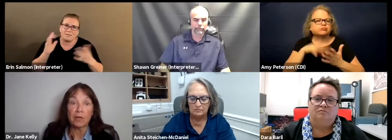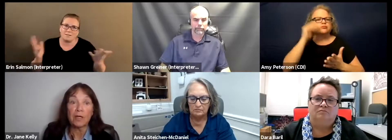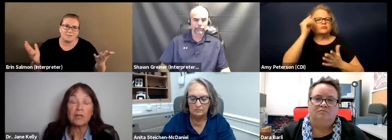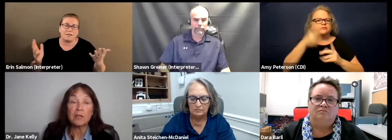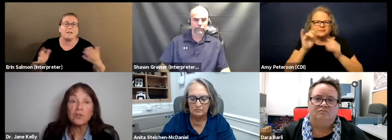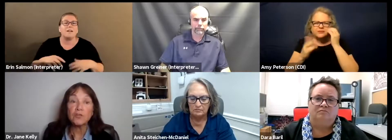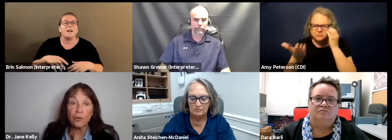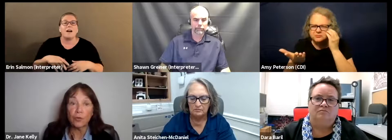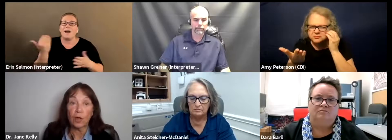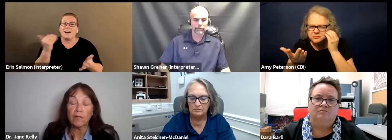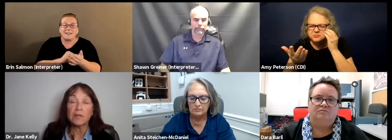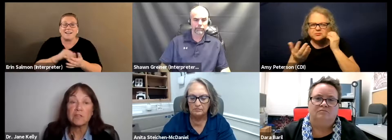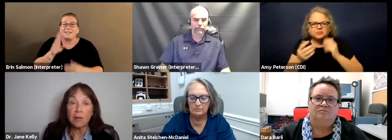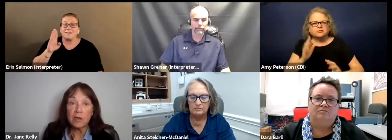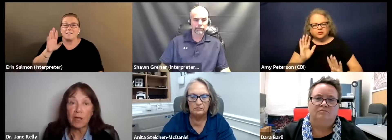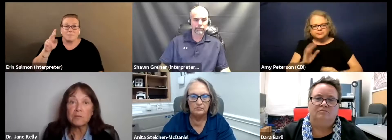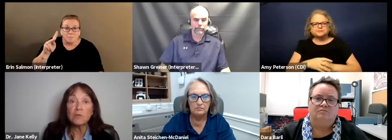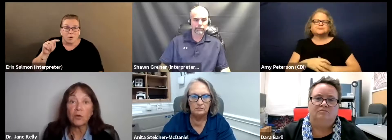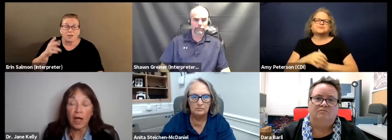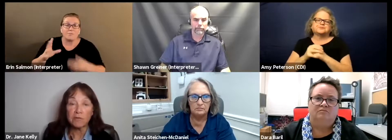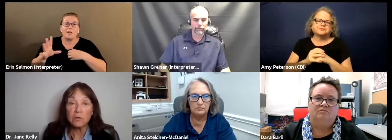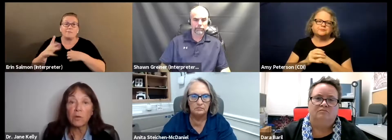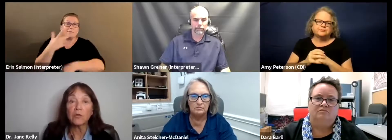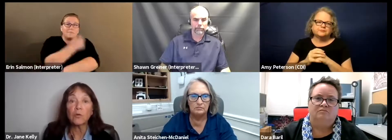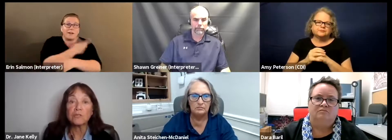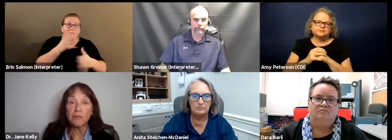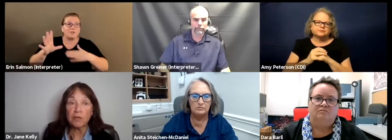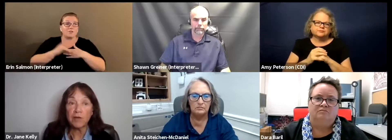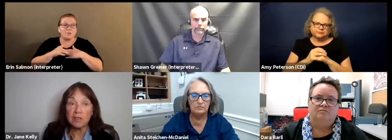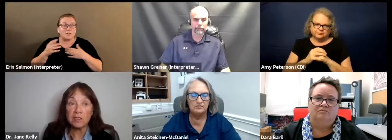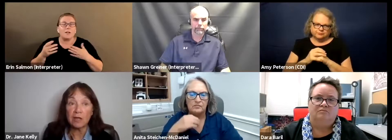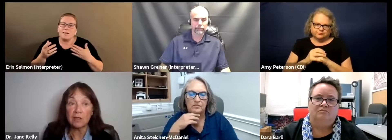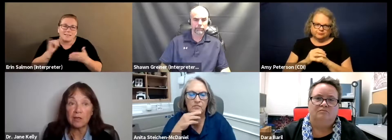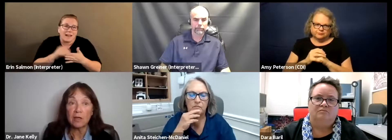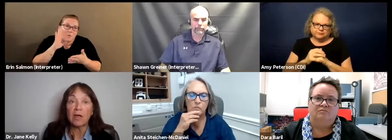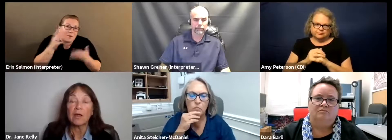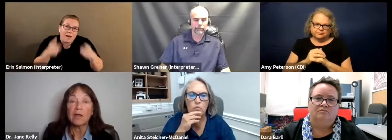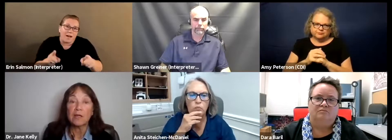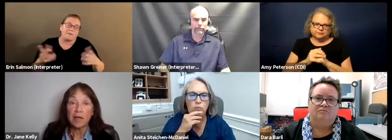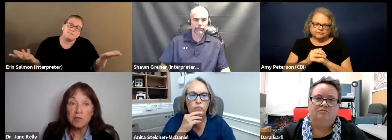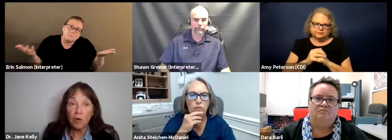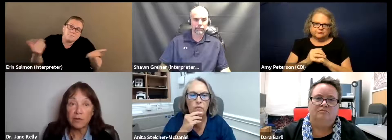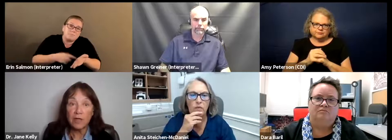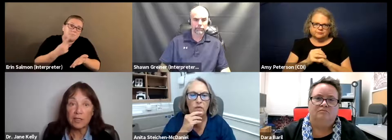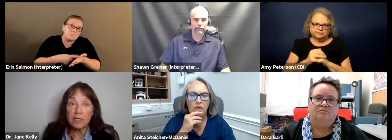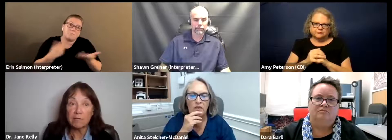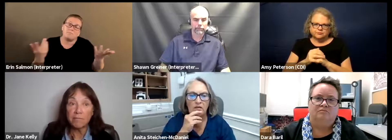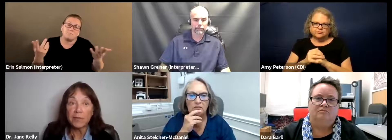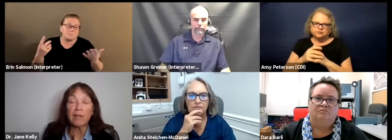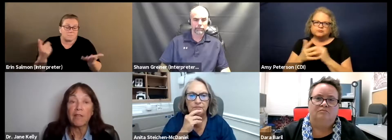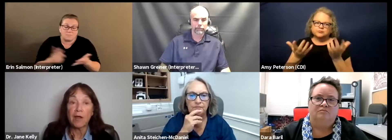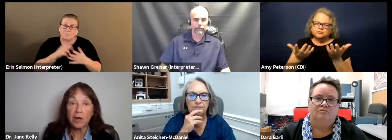happen. It is true that sometimes you'll have someone who was fully vaccinated, gets